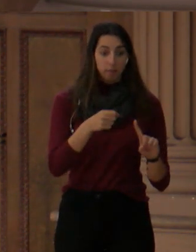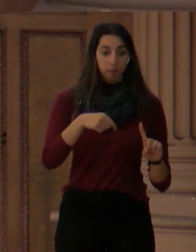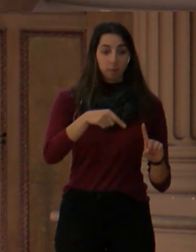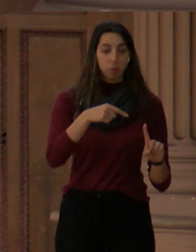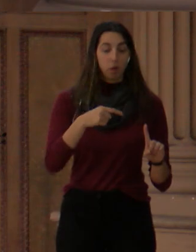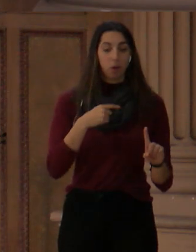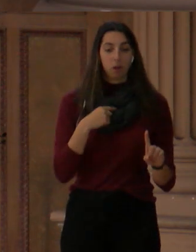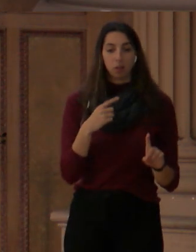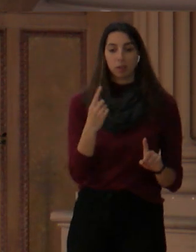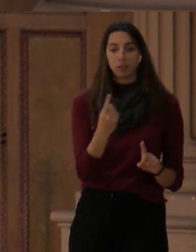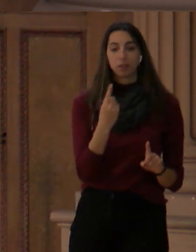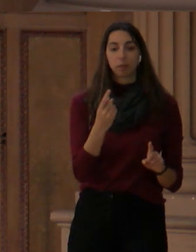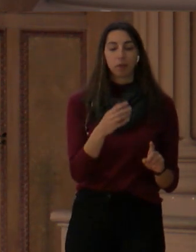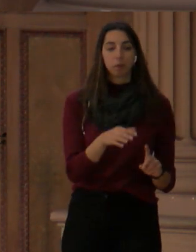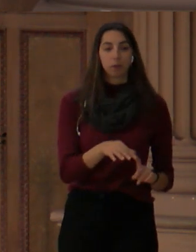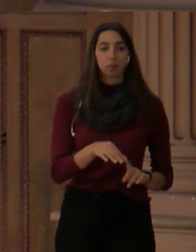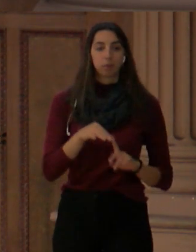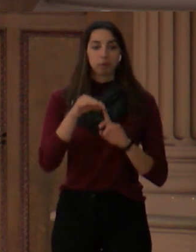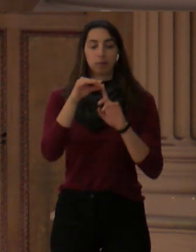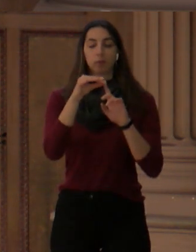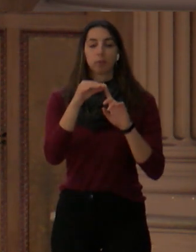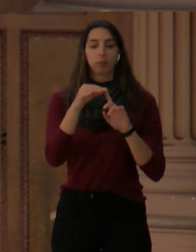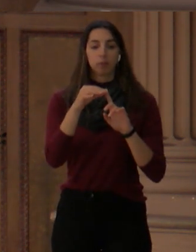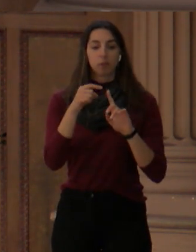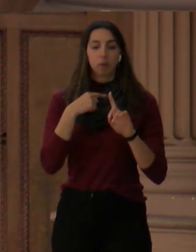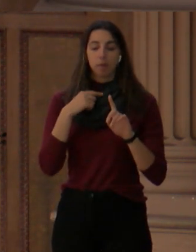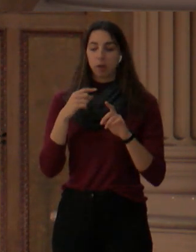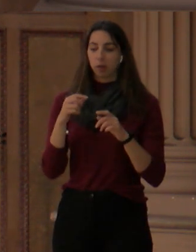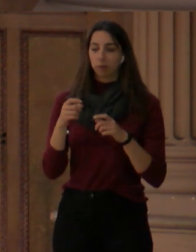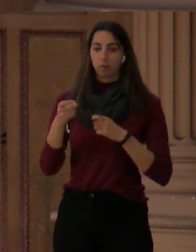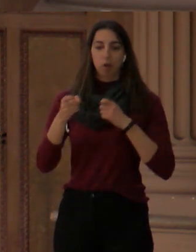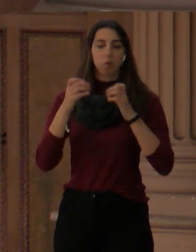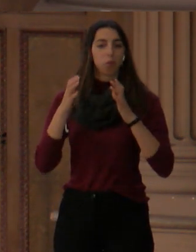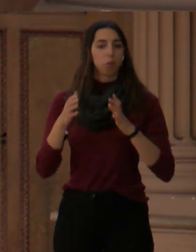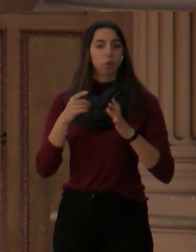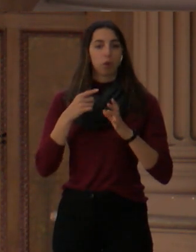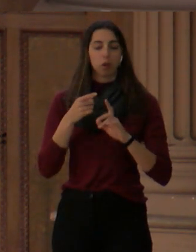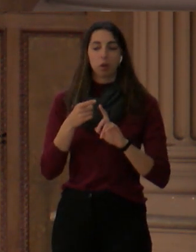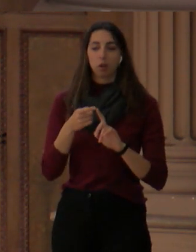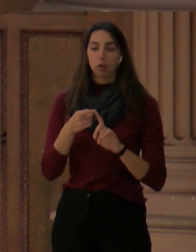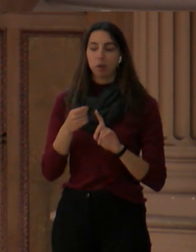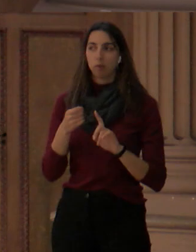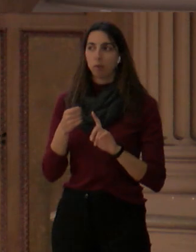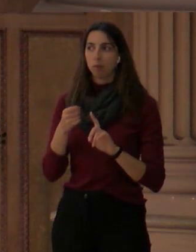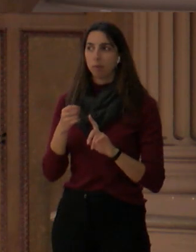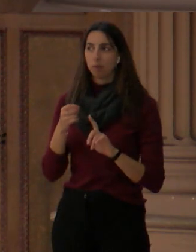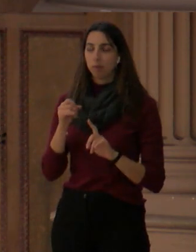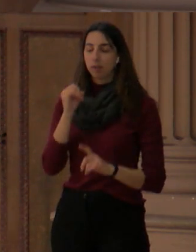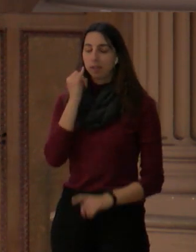for me one who is to be ruler in Israel, whose coming forth is from of old, from ancient days.